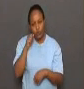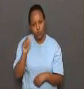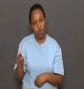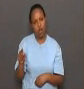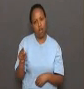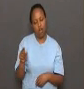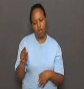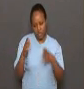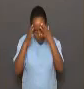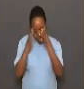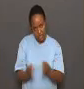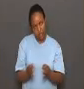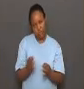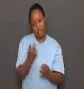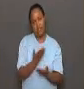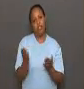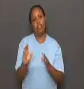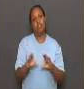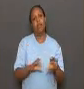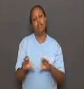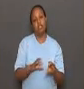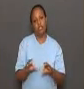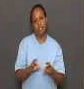for deciding to do something.